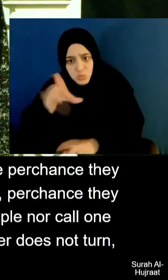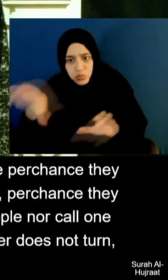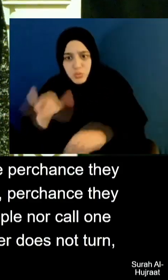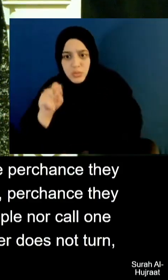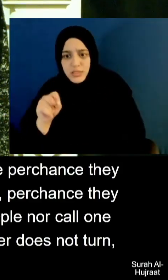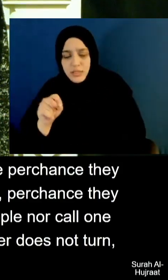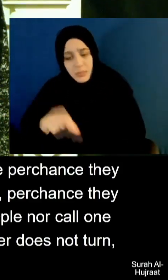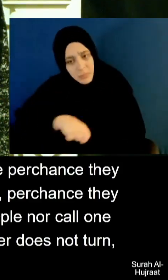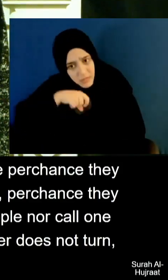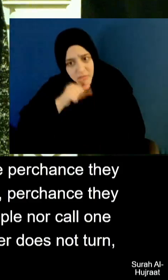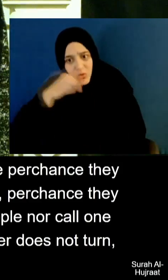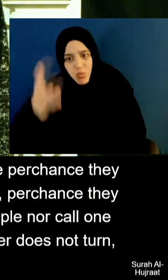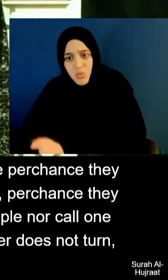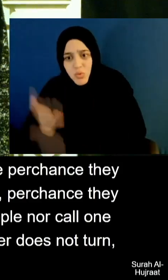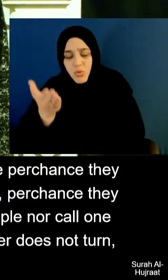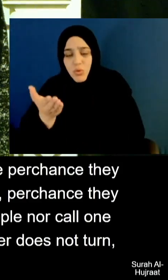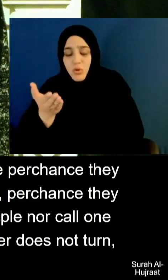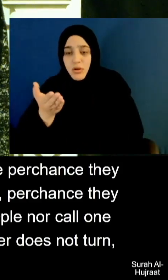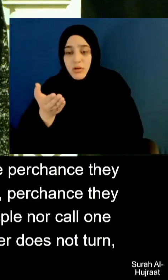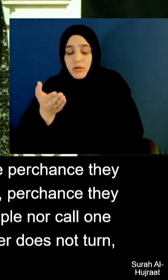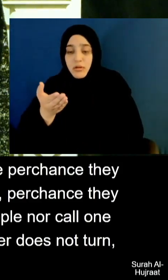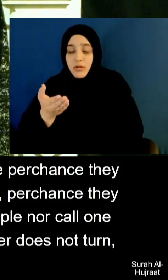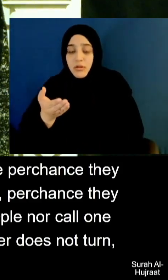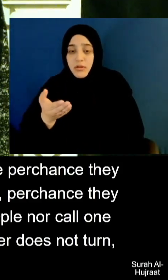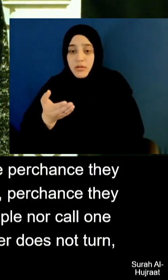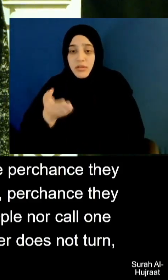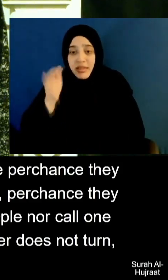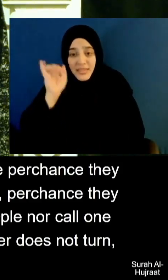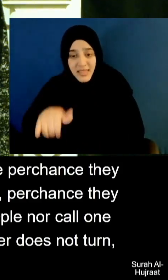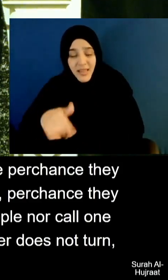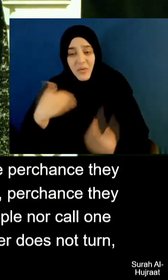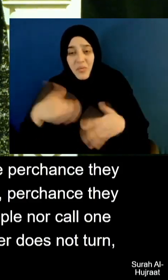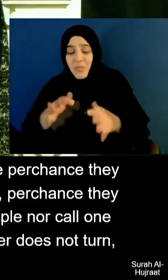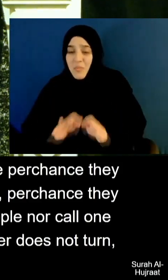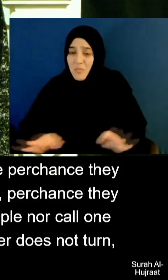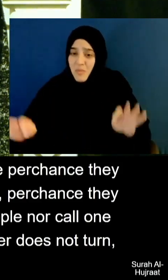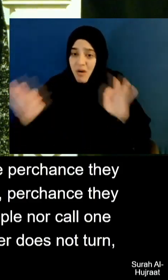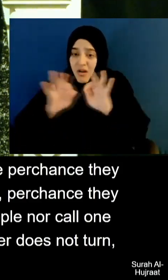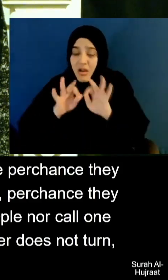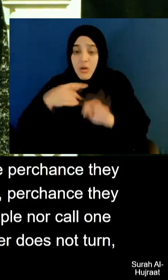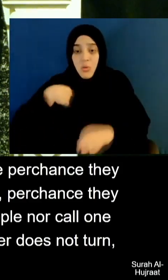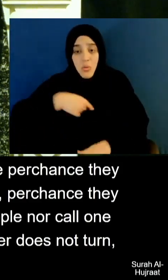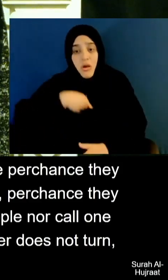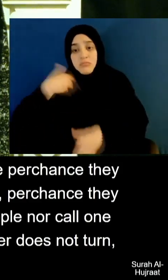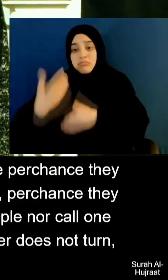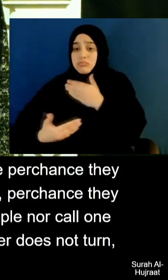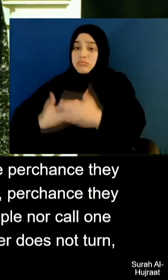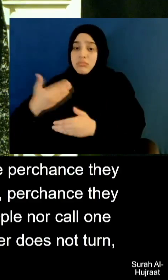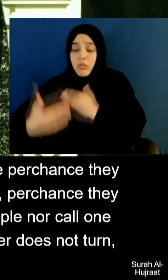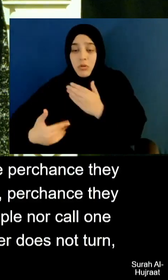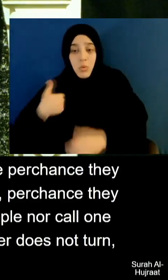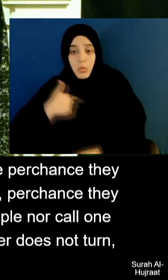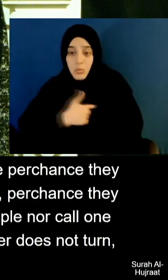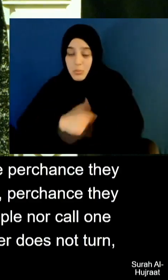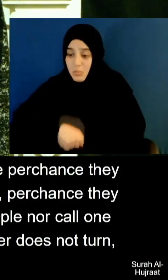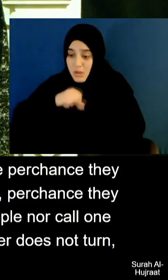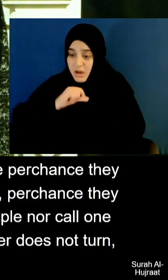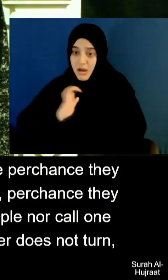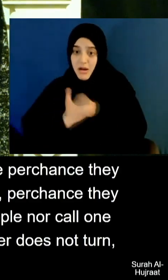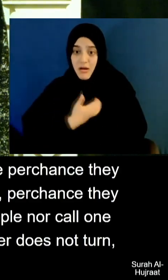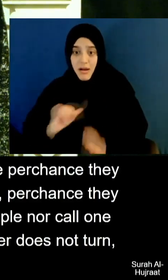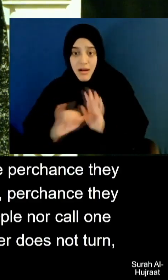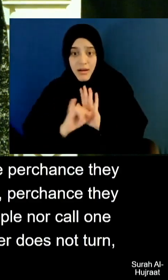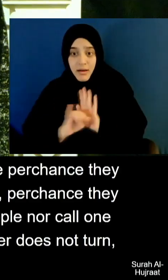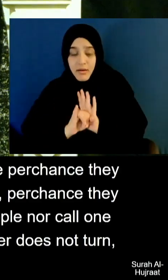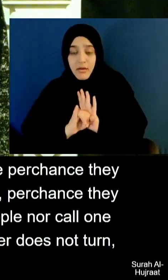And hence, it's of great importance as we go about being proud of our identity to pause a